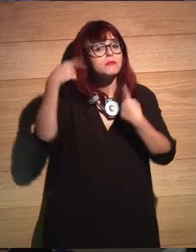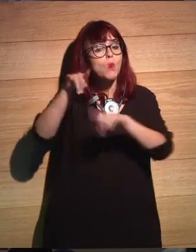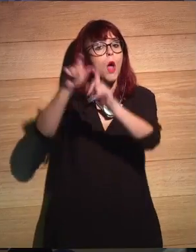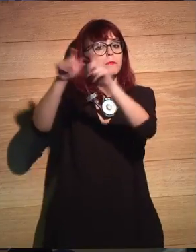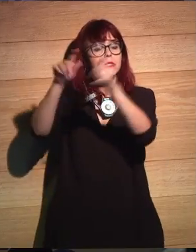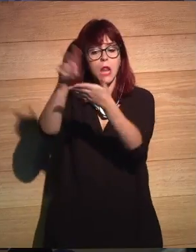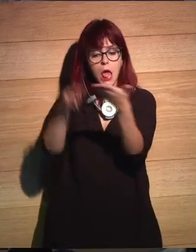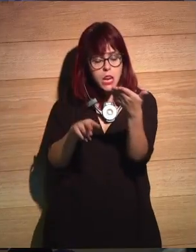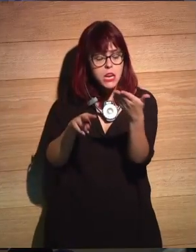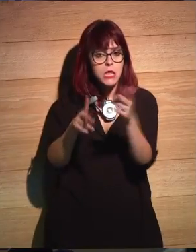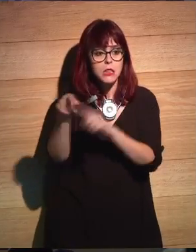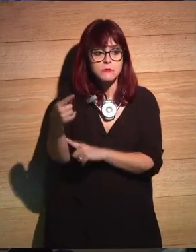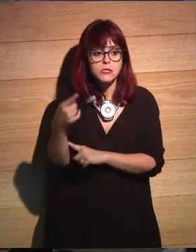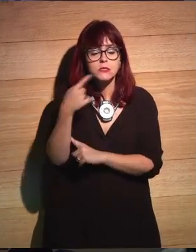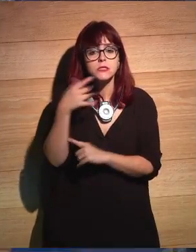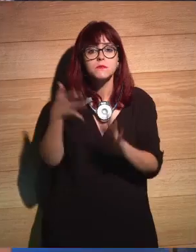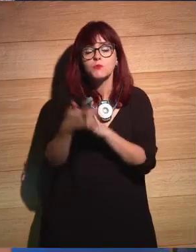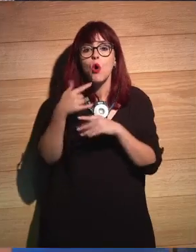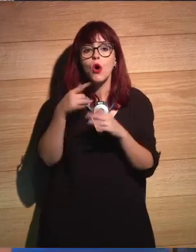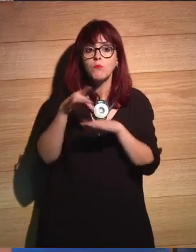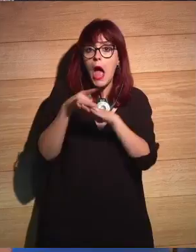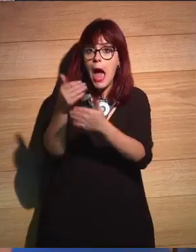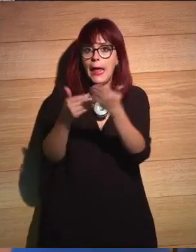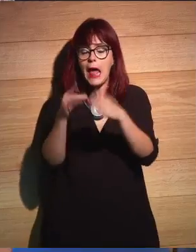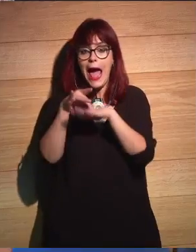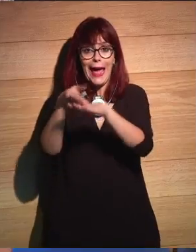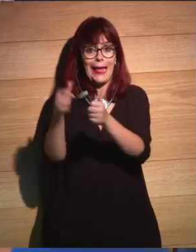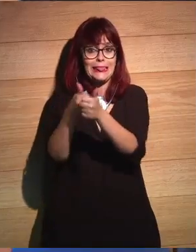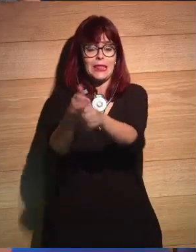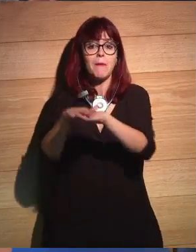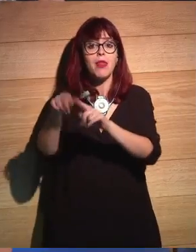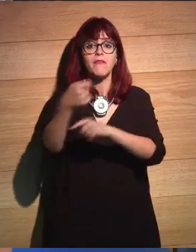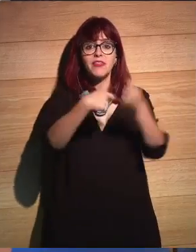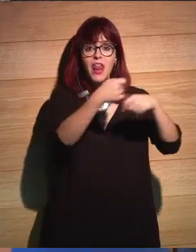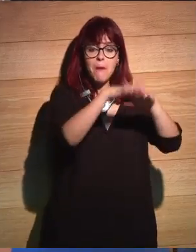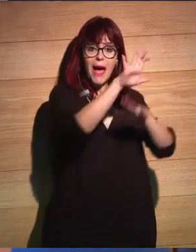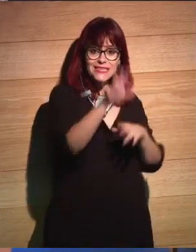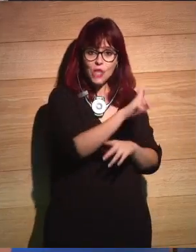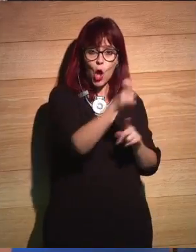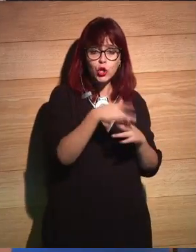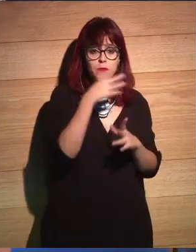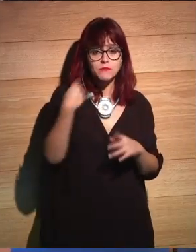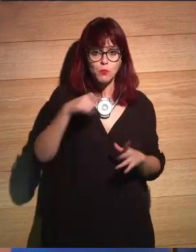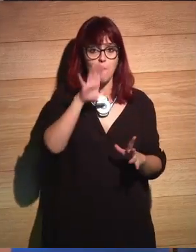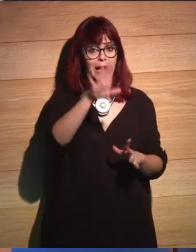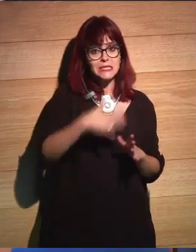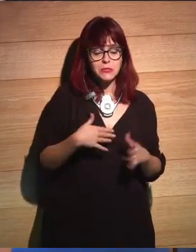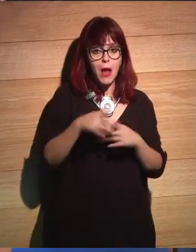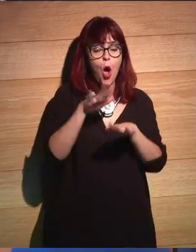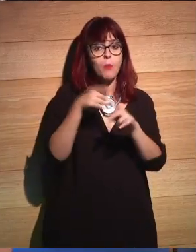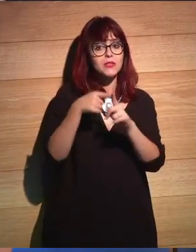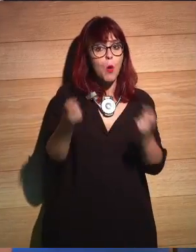No. Agents for selling it to other countries, but not to have it published in